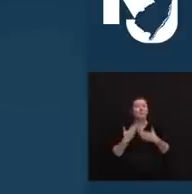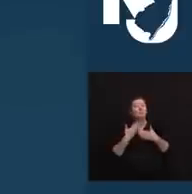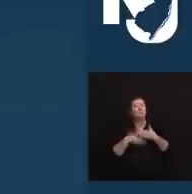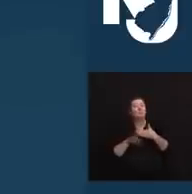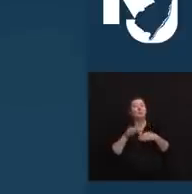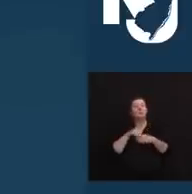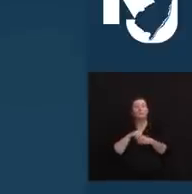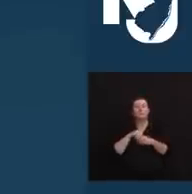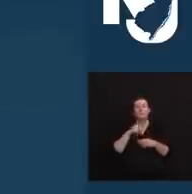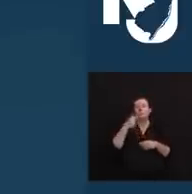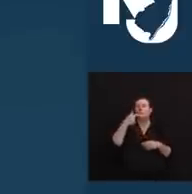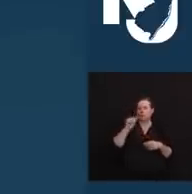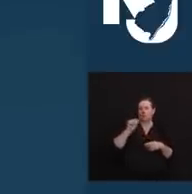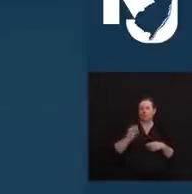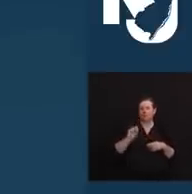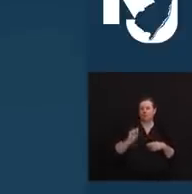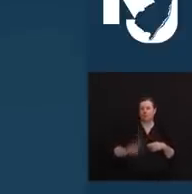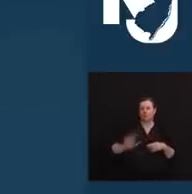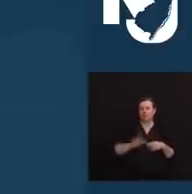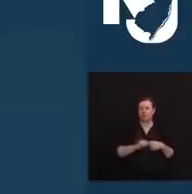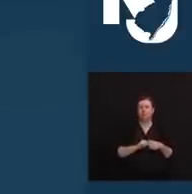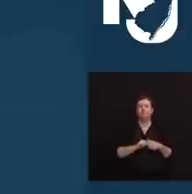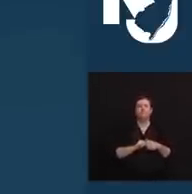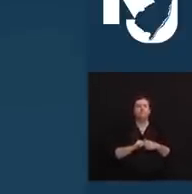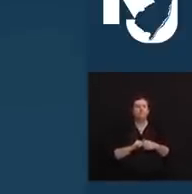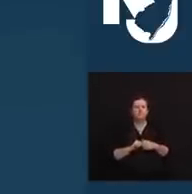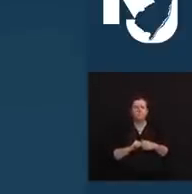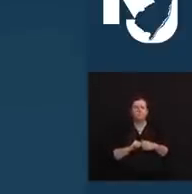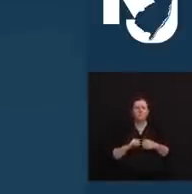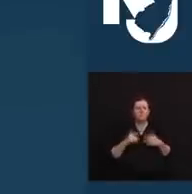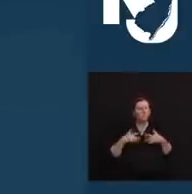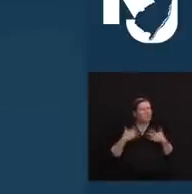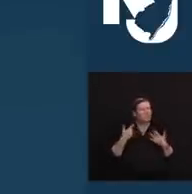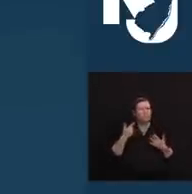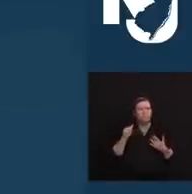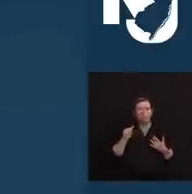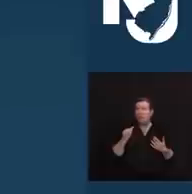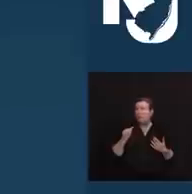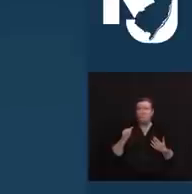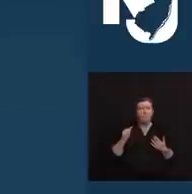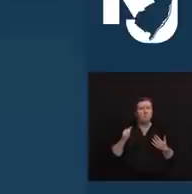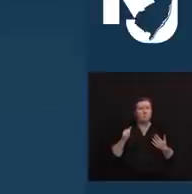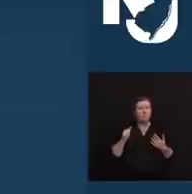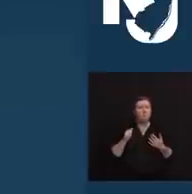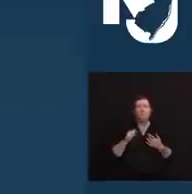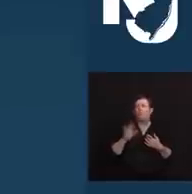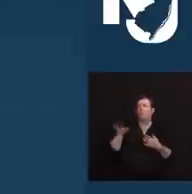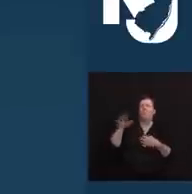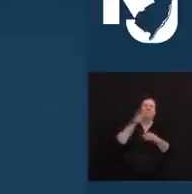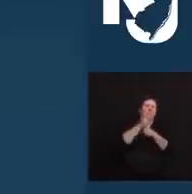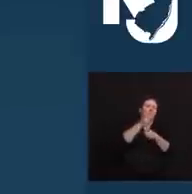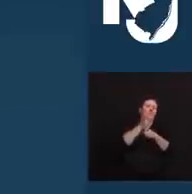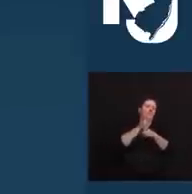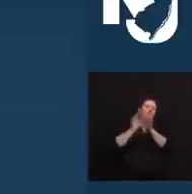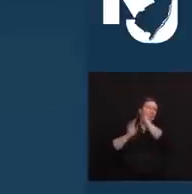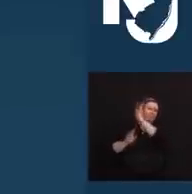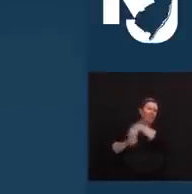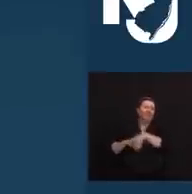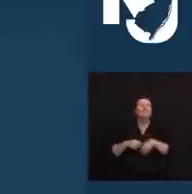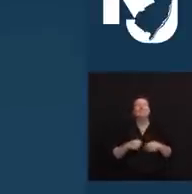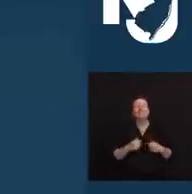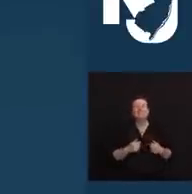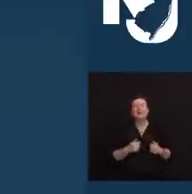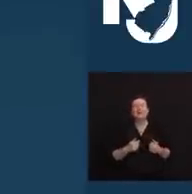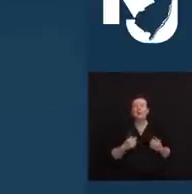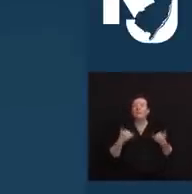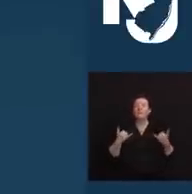Georgia. Anything going on in Georgia, by the way, these days? Sorry. By the way, we should be brief because the fate of the Republic